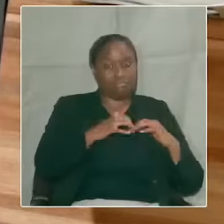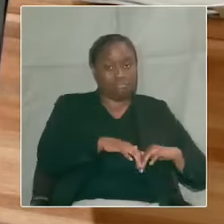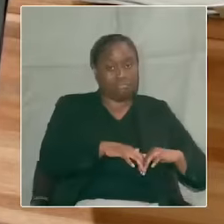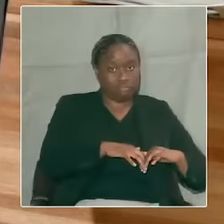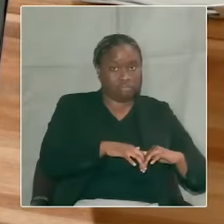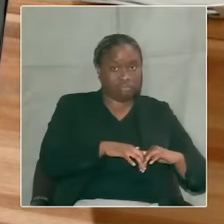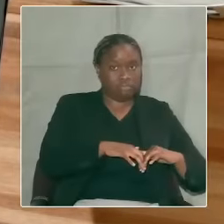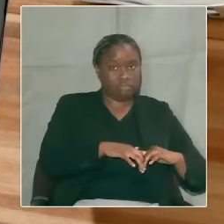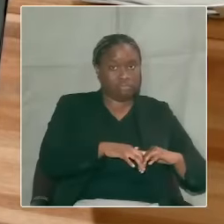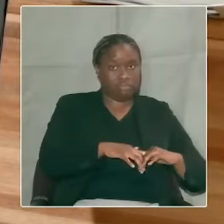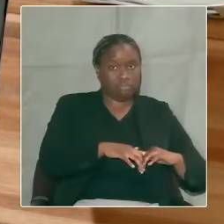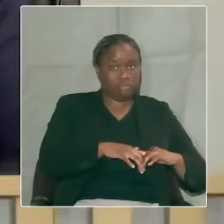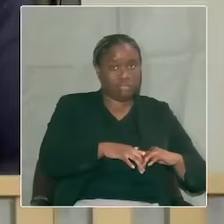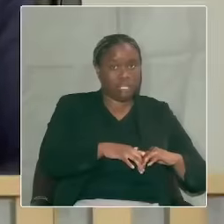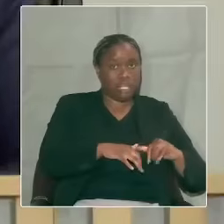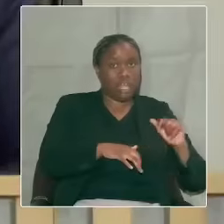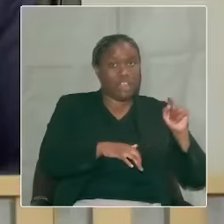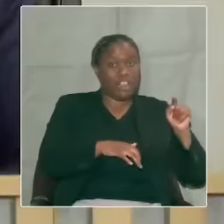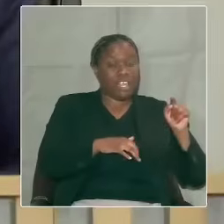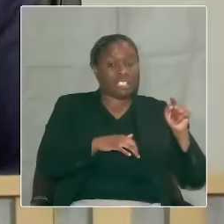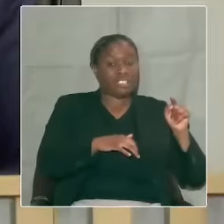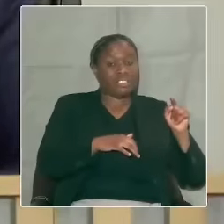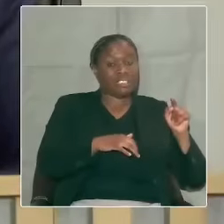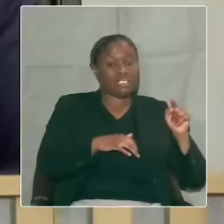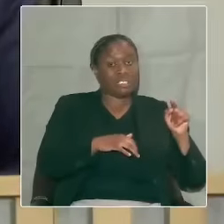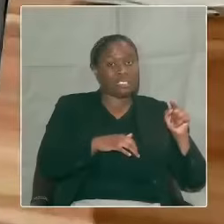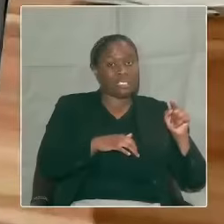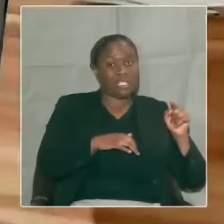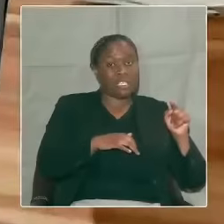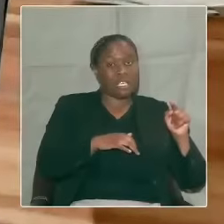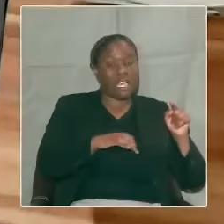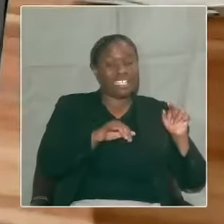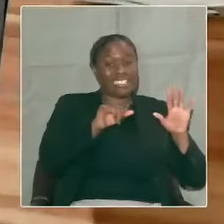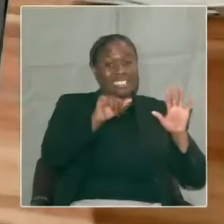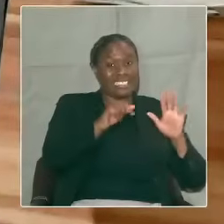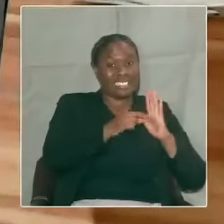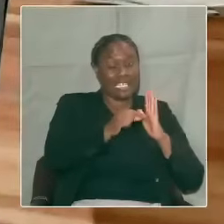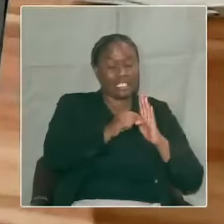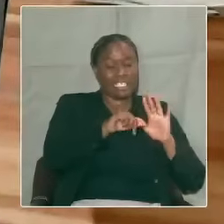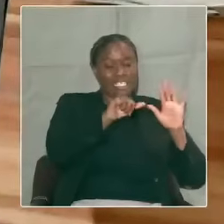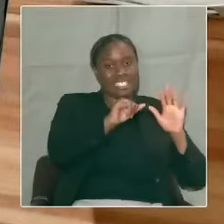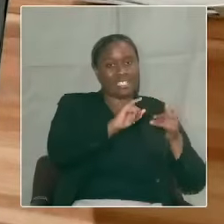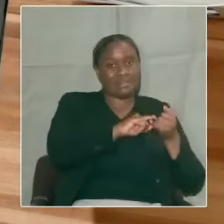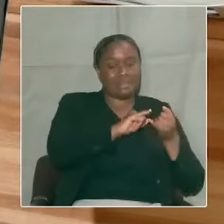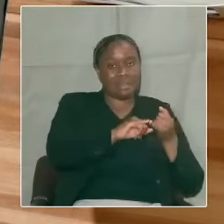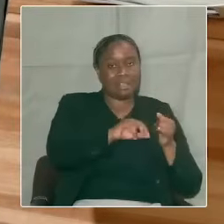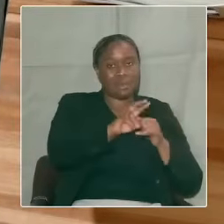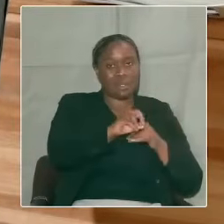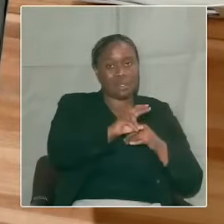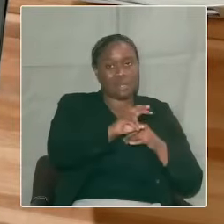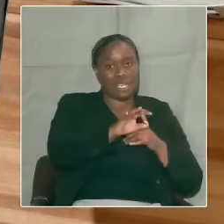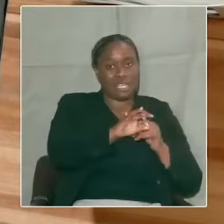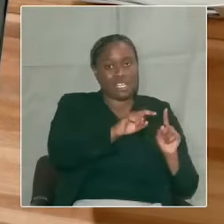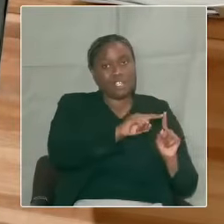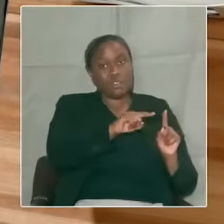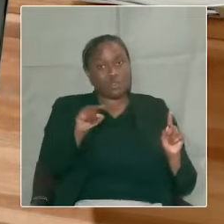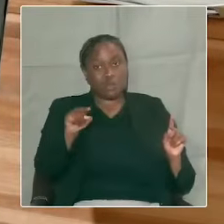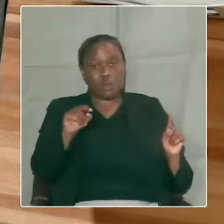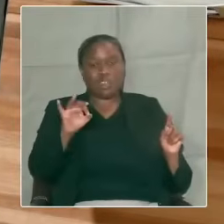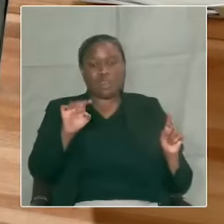the task team? In other words, between the period 6 September 2023 to